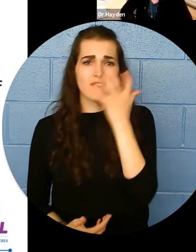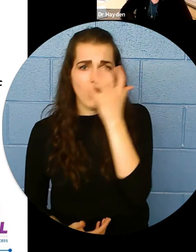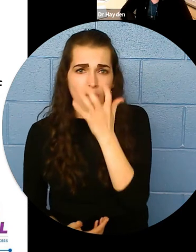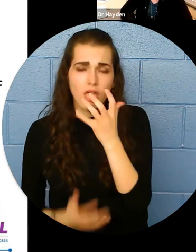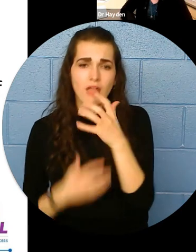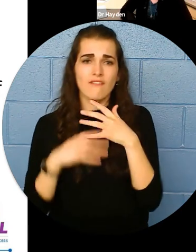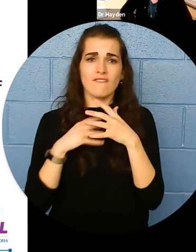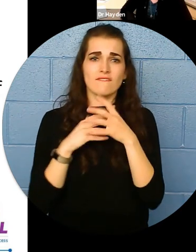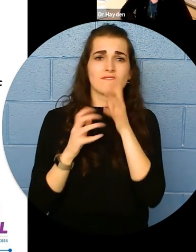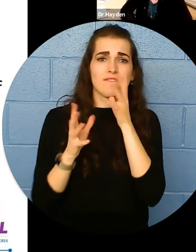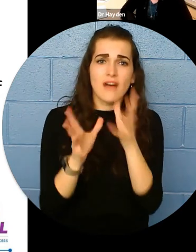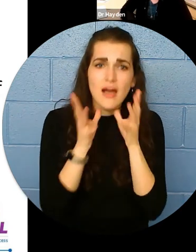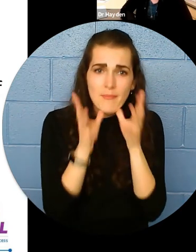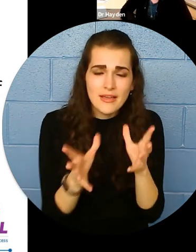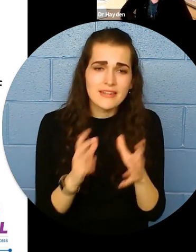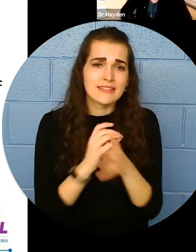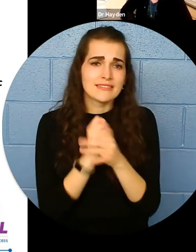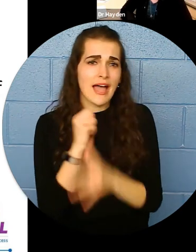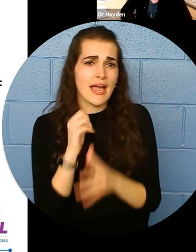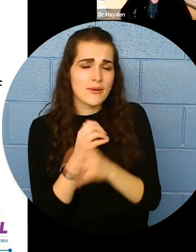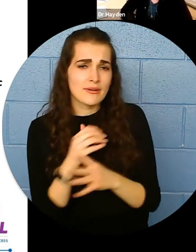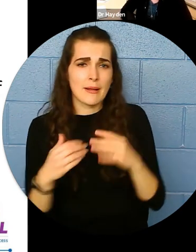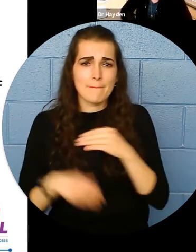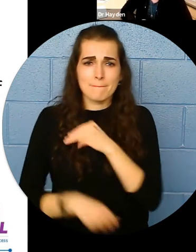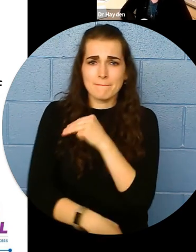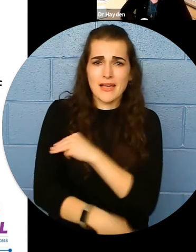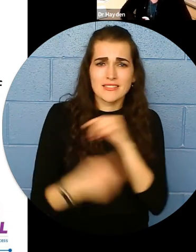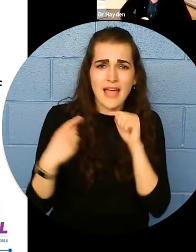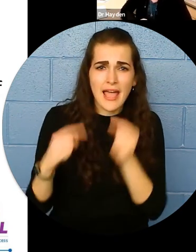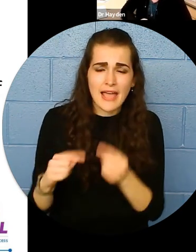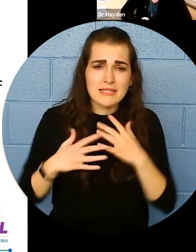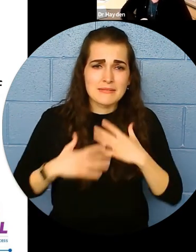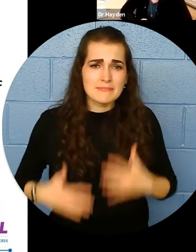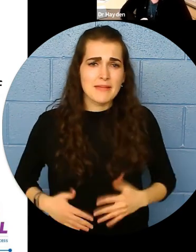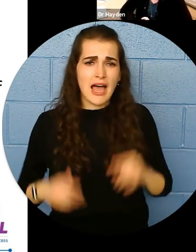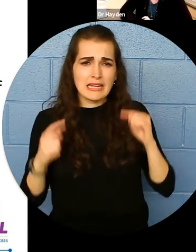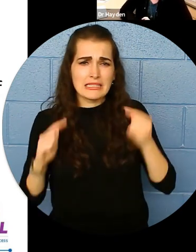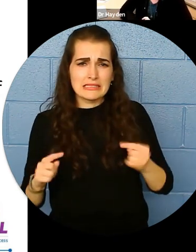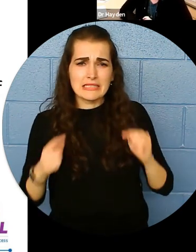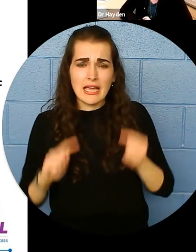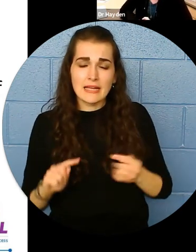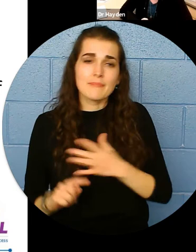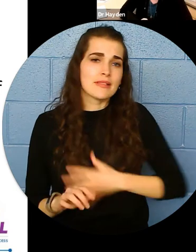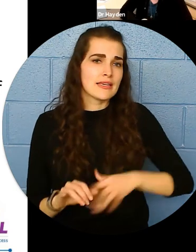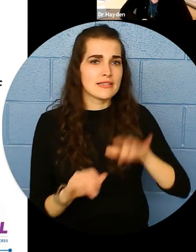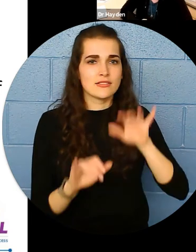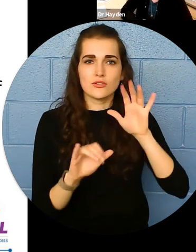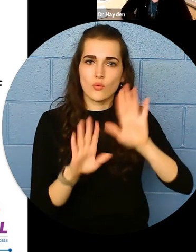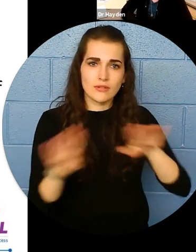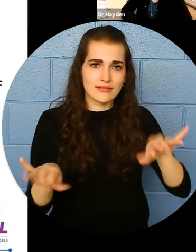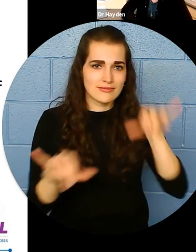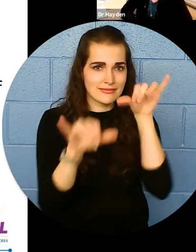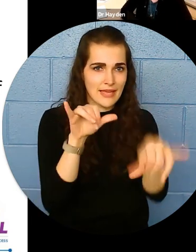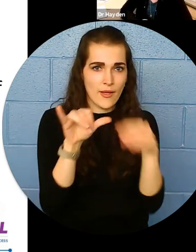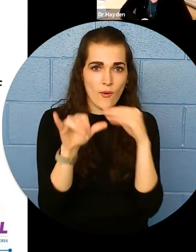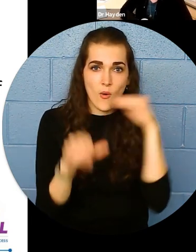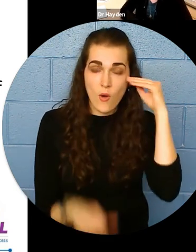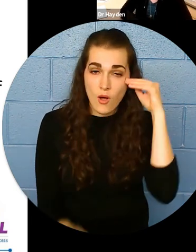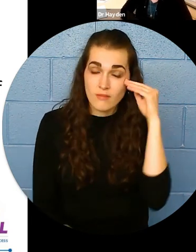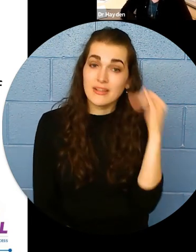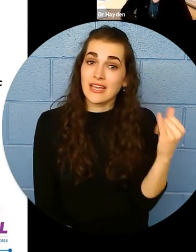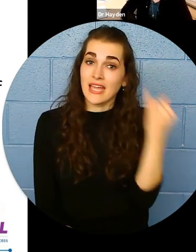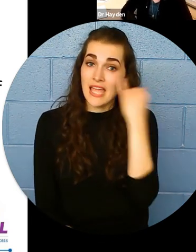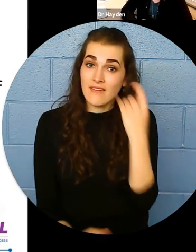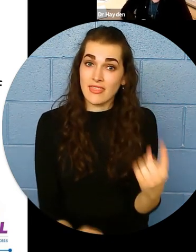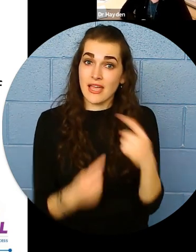or diarrhea, muscle aches or body aches, please keep your child home. We will have to send them